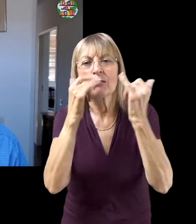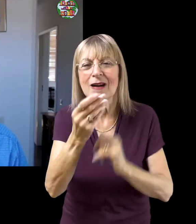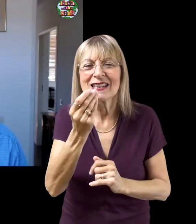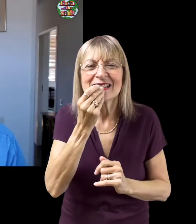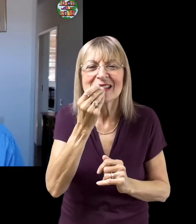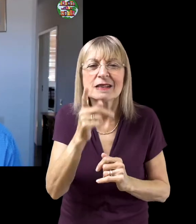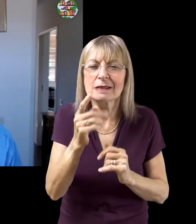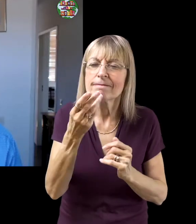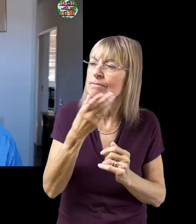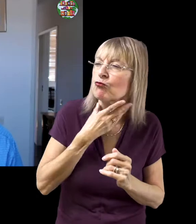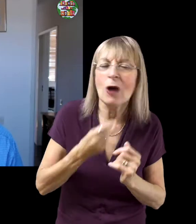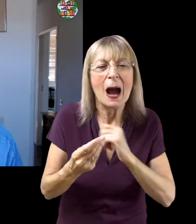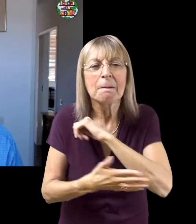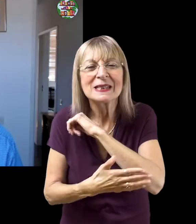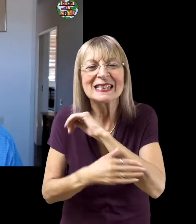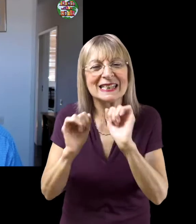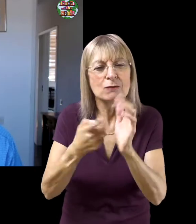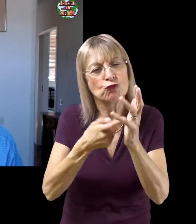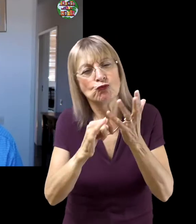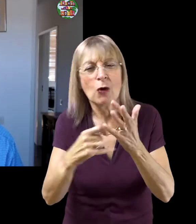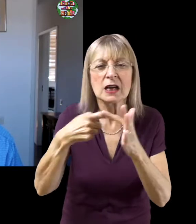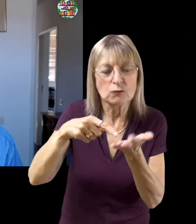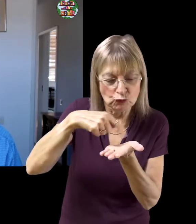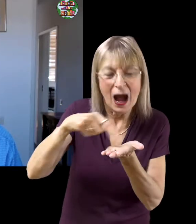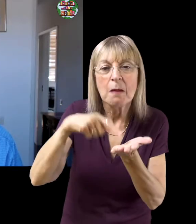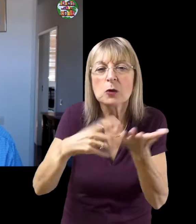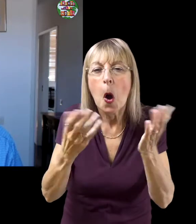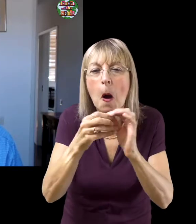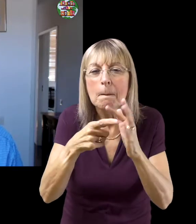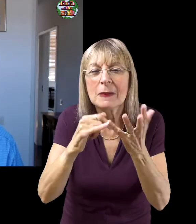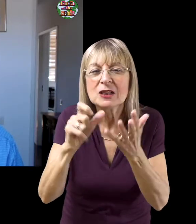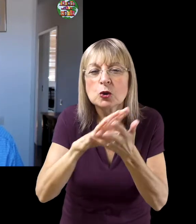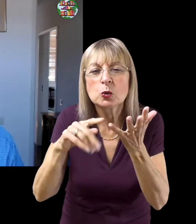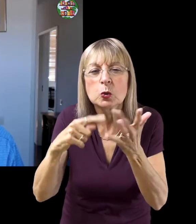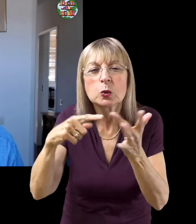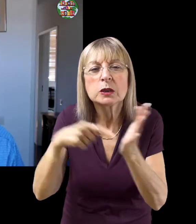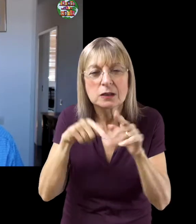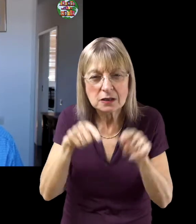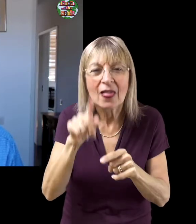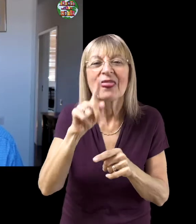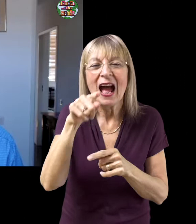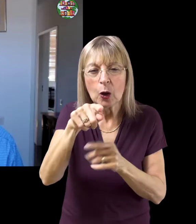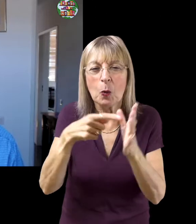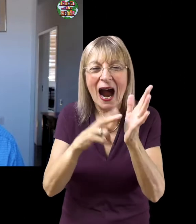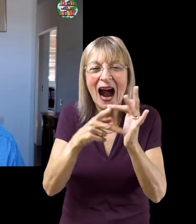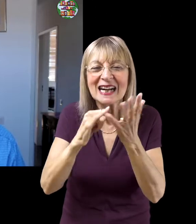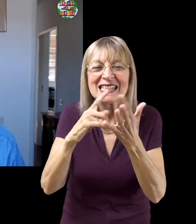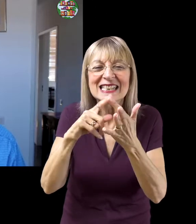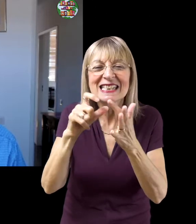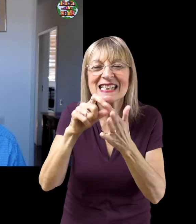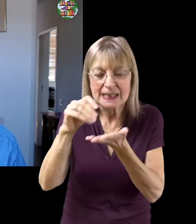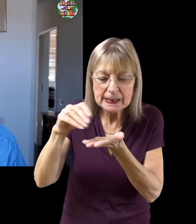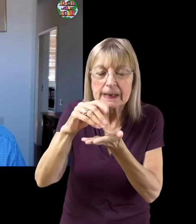eating a special kind of dried biscuit, a round rusk, or zwieback, I guess you would also call it. And then